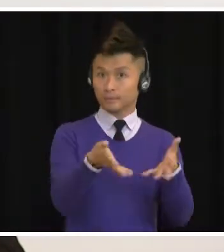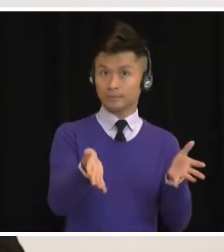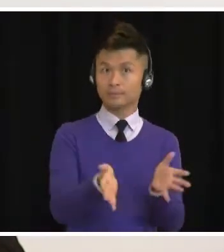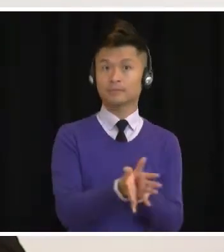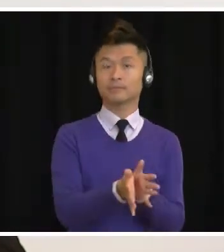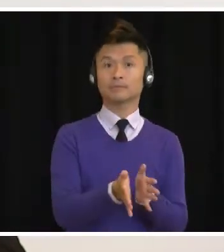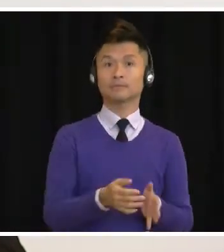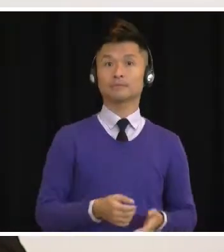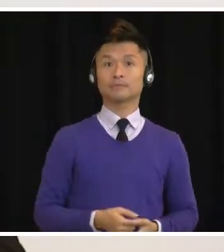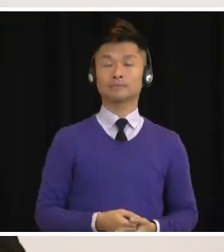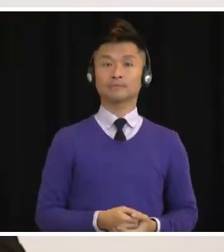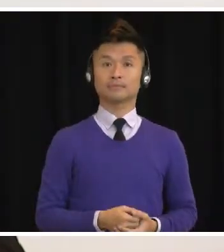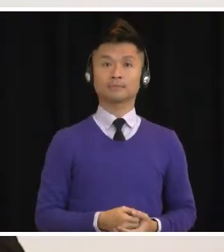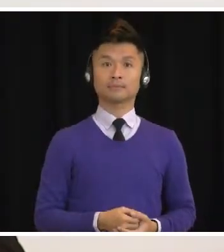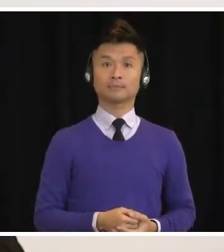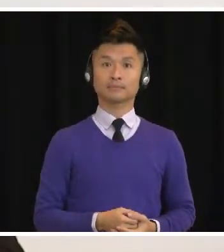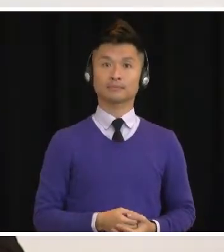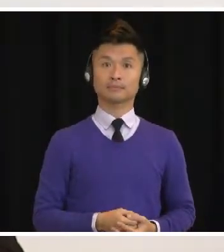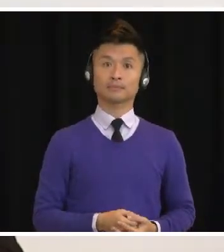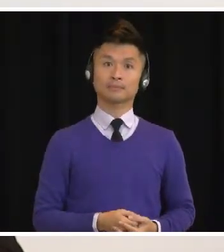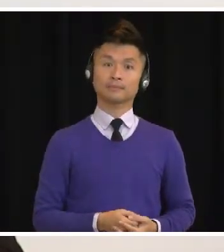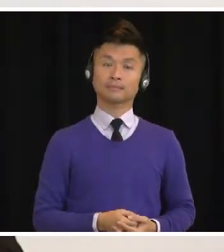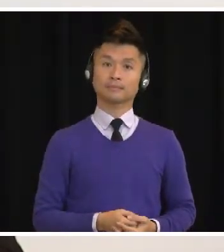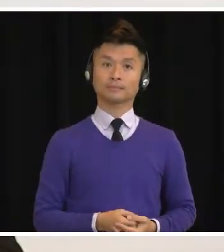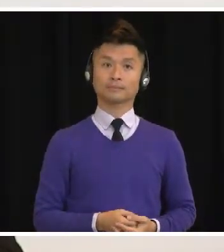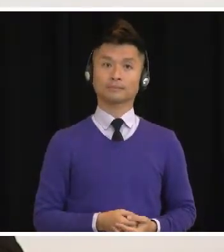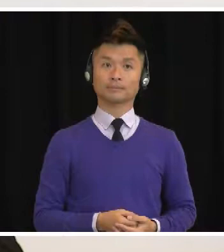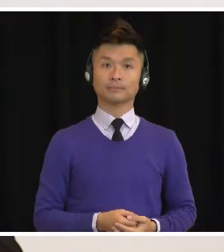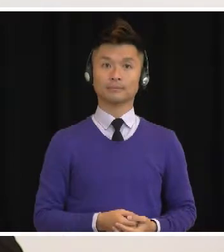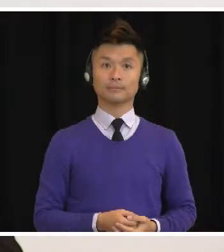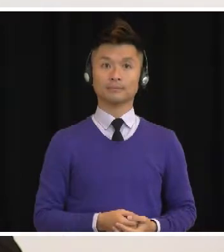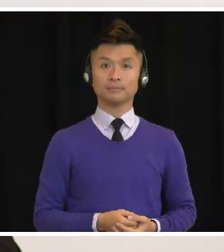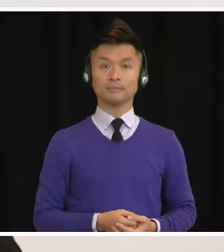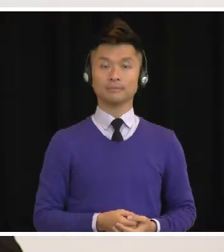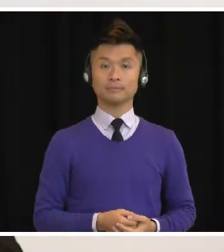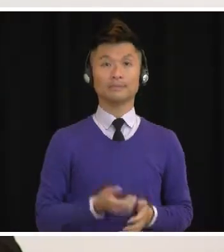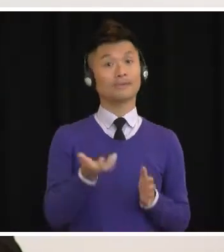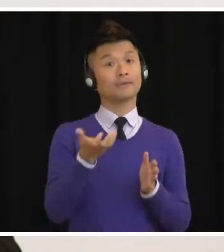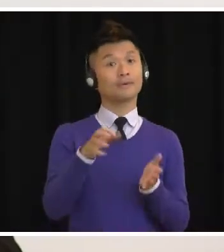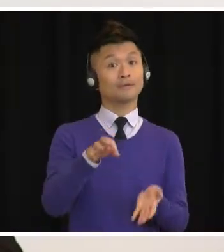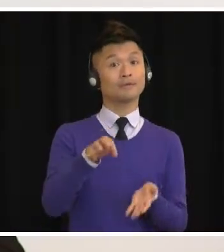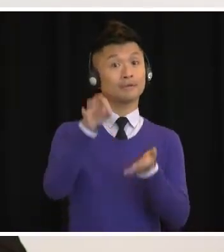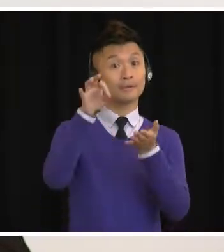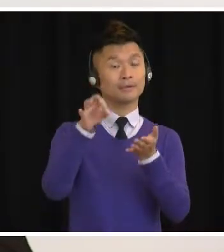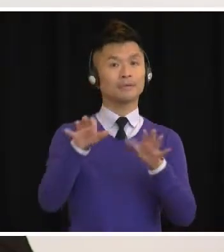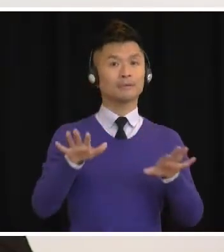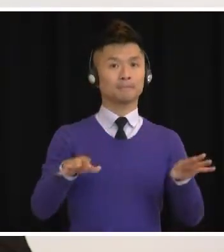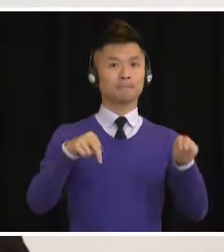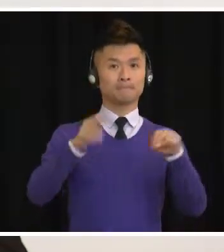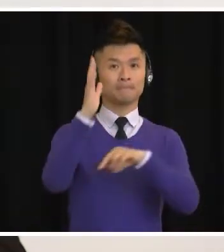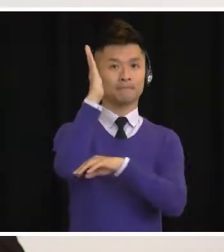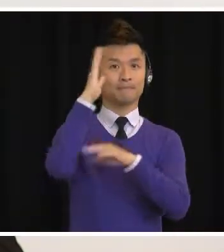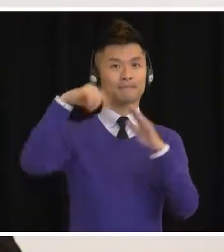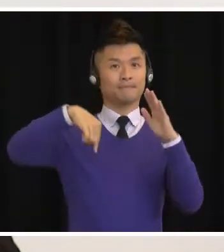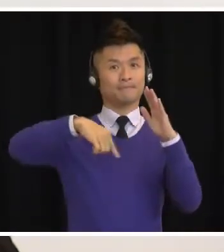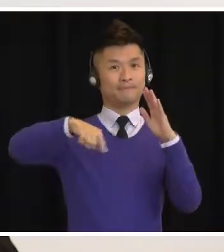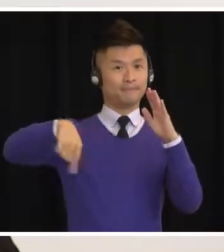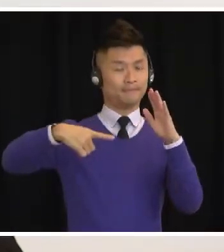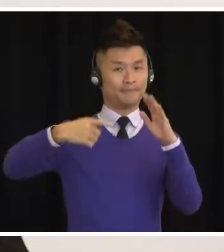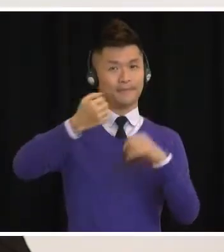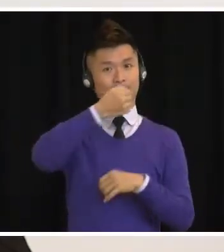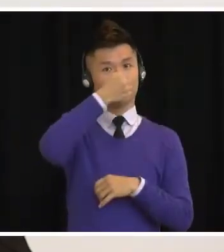and the promotional teams? What do they do? And lastly, the control